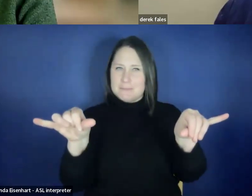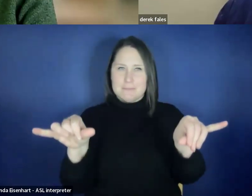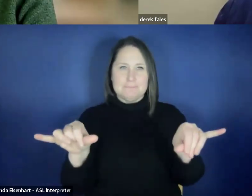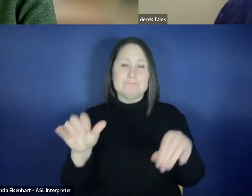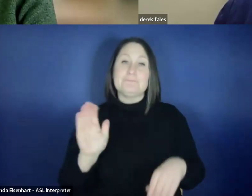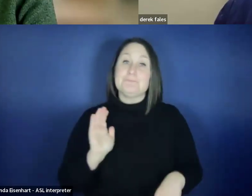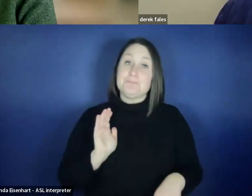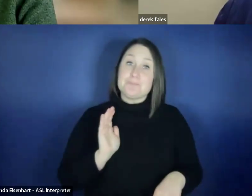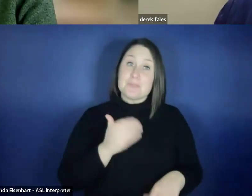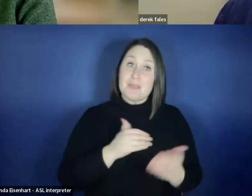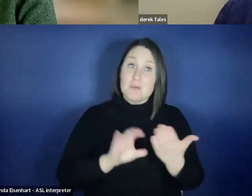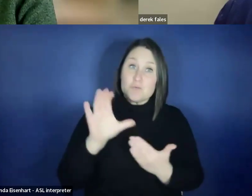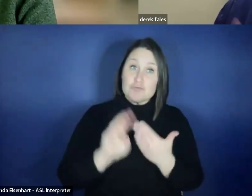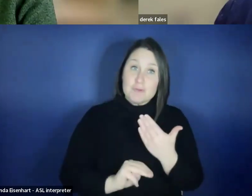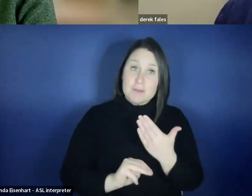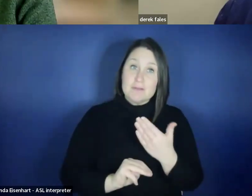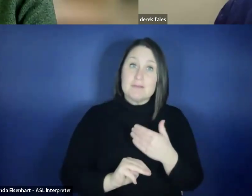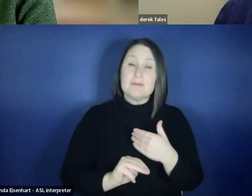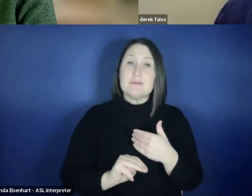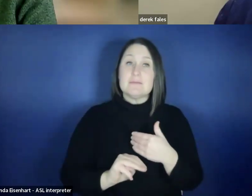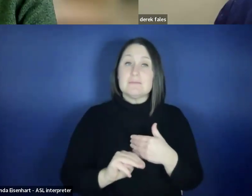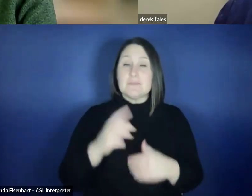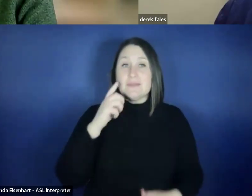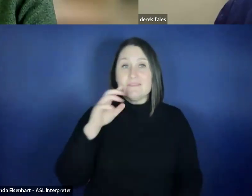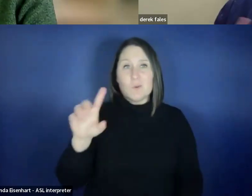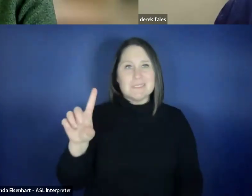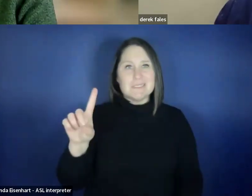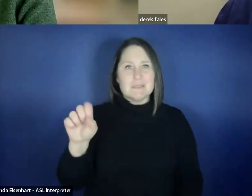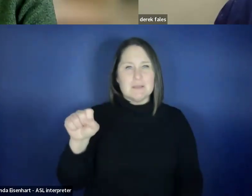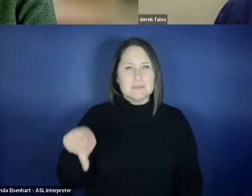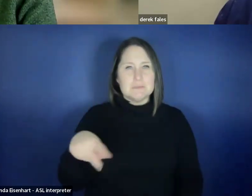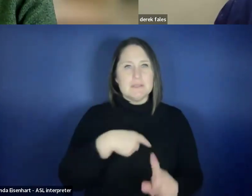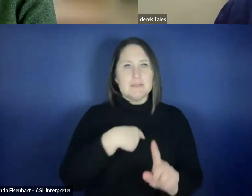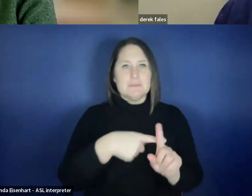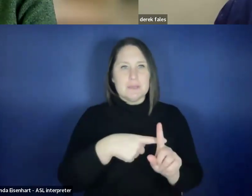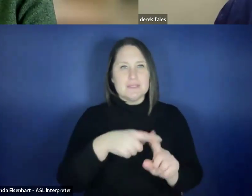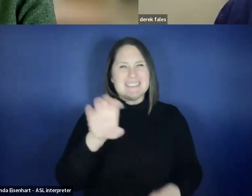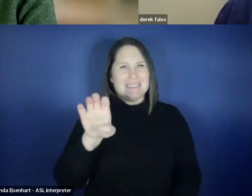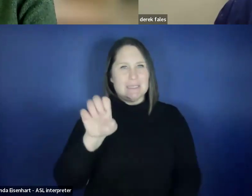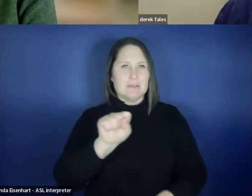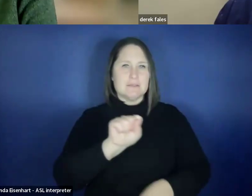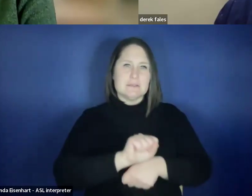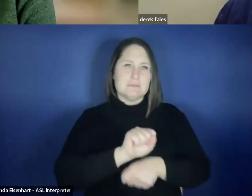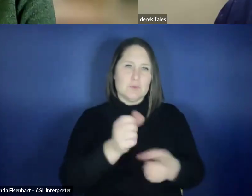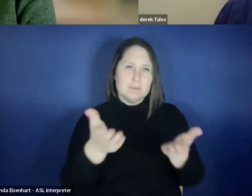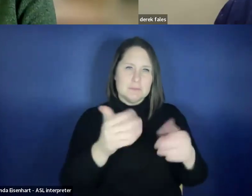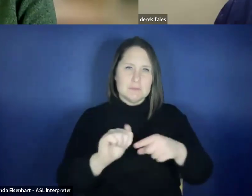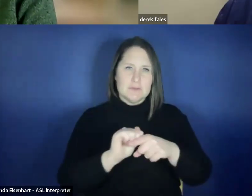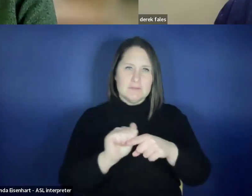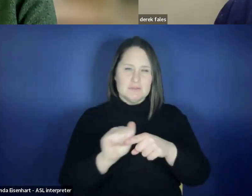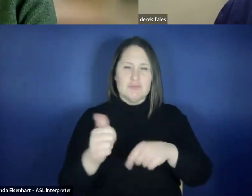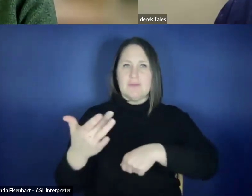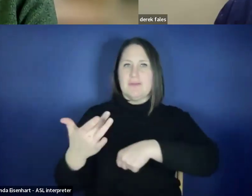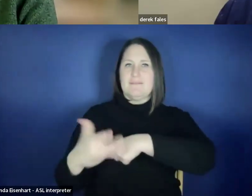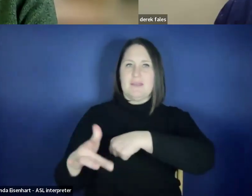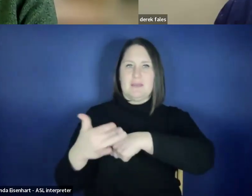our curriculum, direct support professional curriculum, and then through our employment services training, that those are